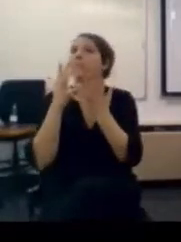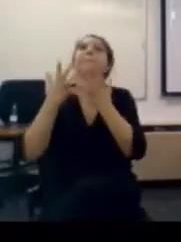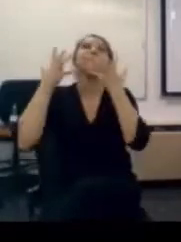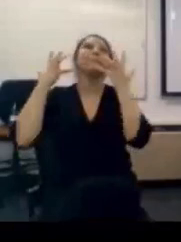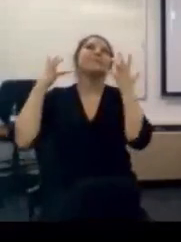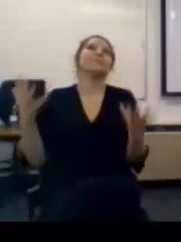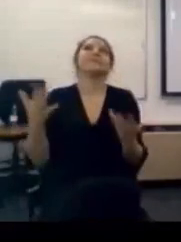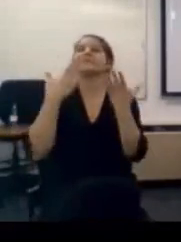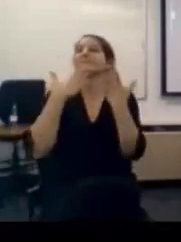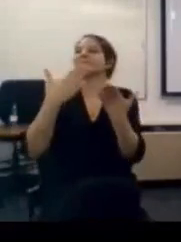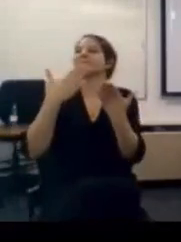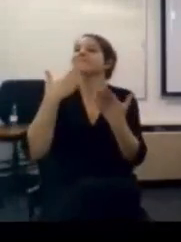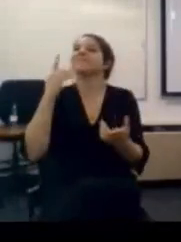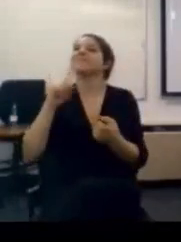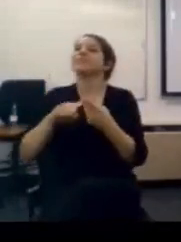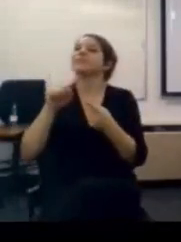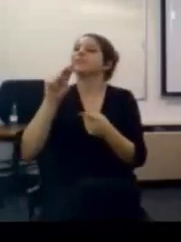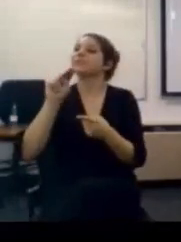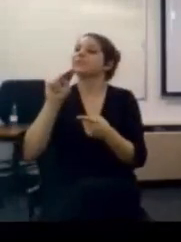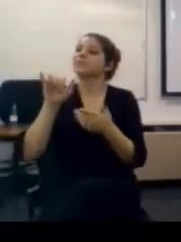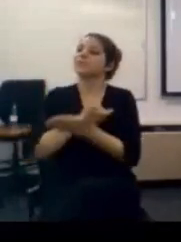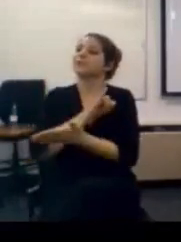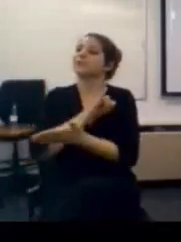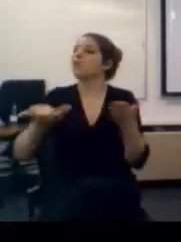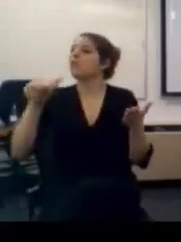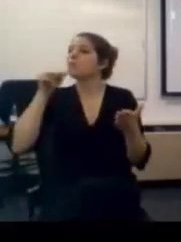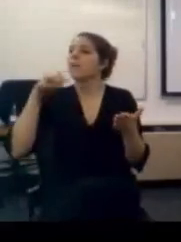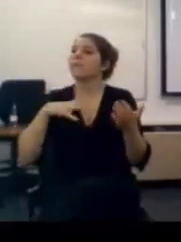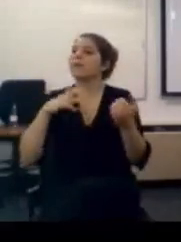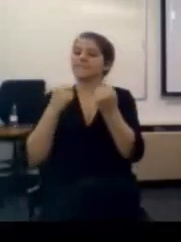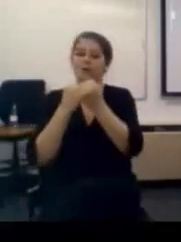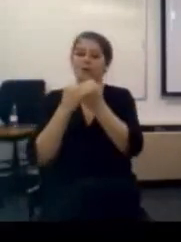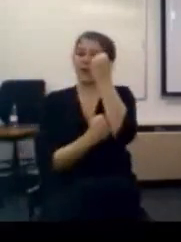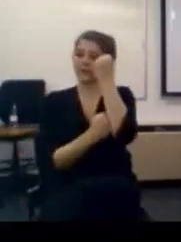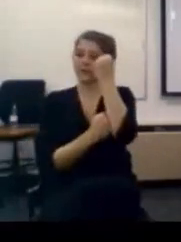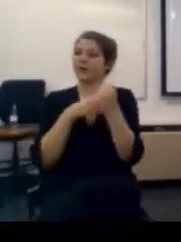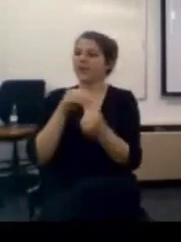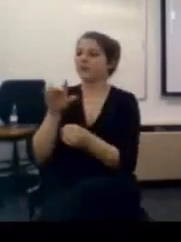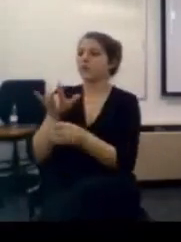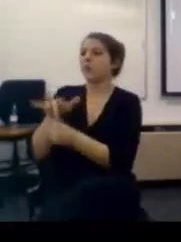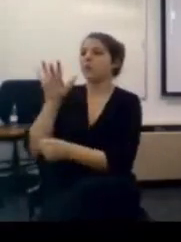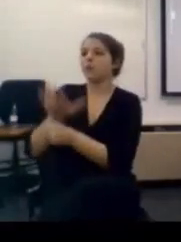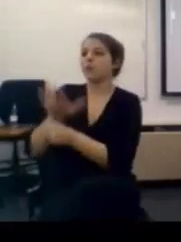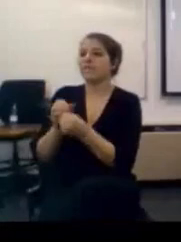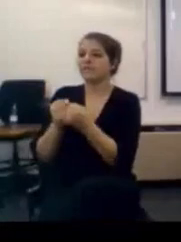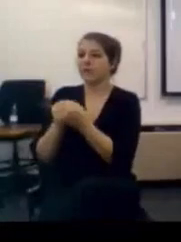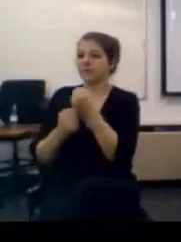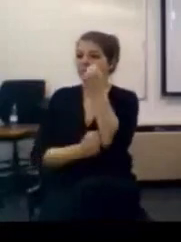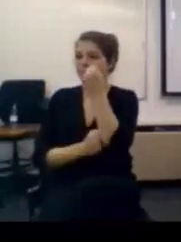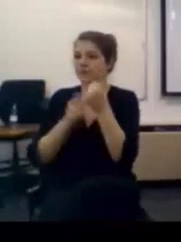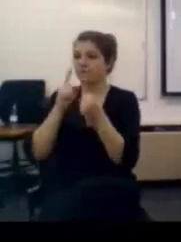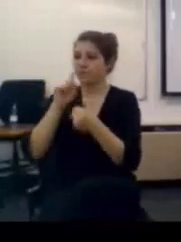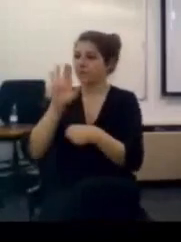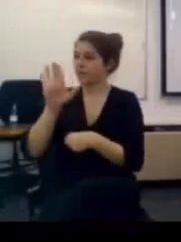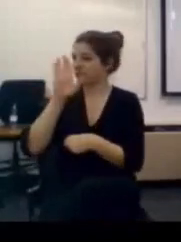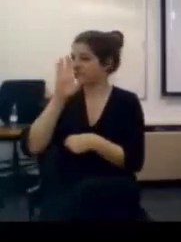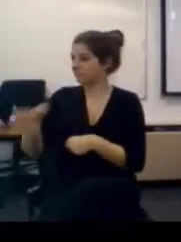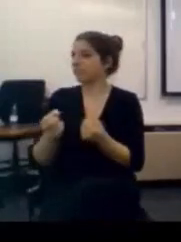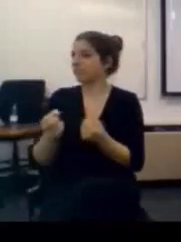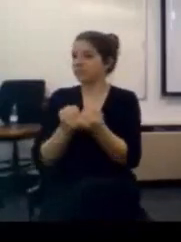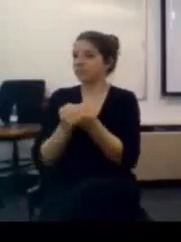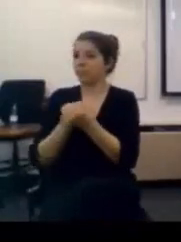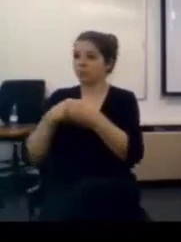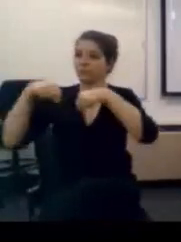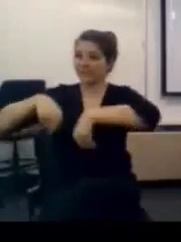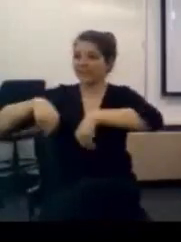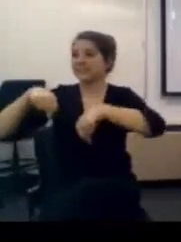you, muchas gracias, goes to the New York Women's Foundation and the Coca-Cola Foundation